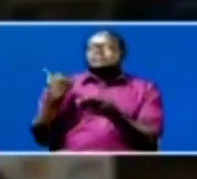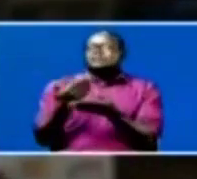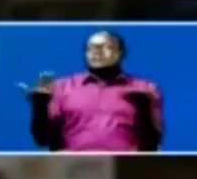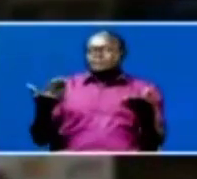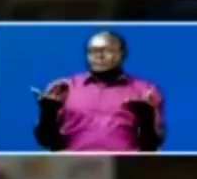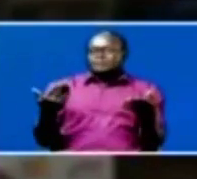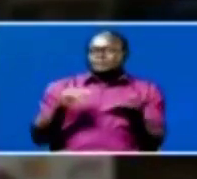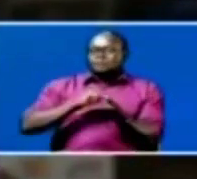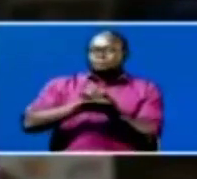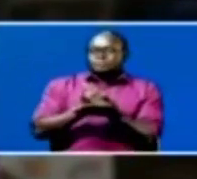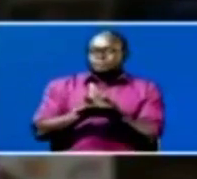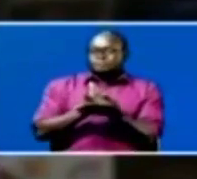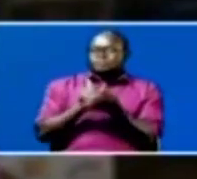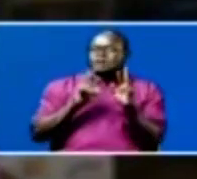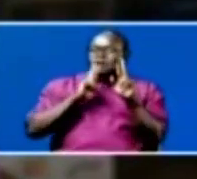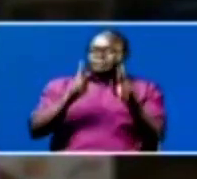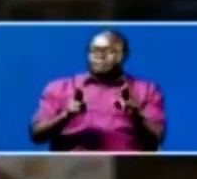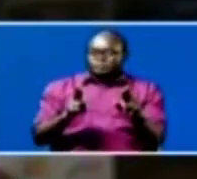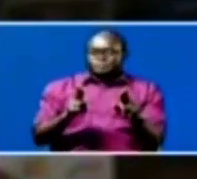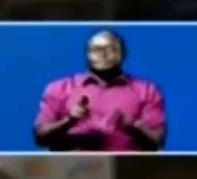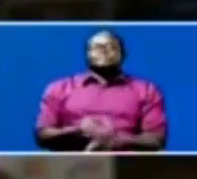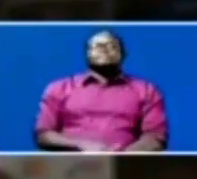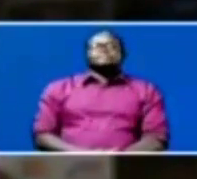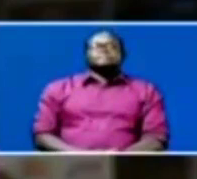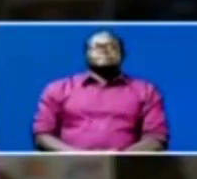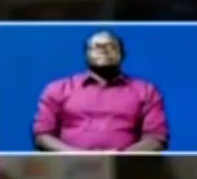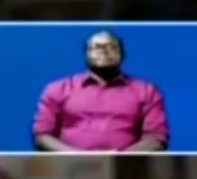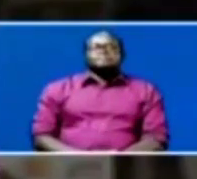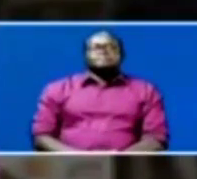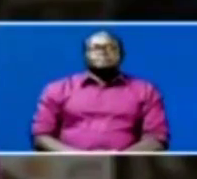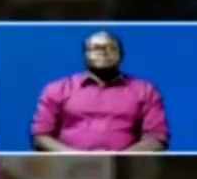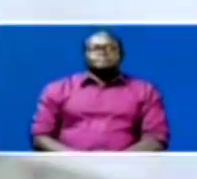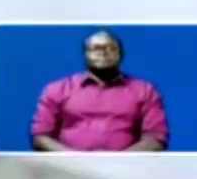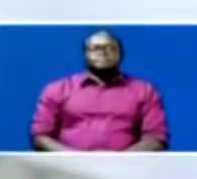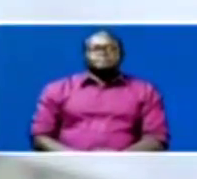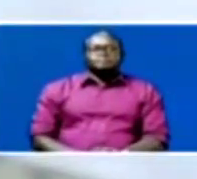the internal audit report. Duncan Hamber with more details.